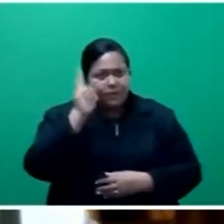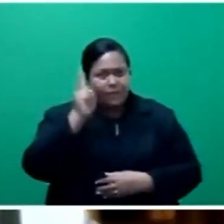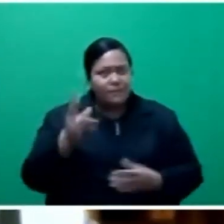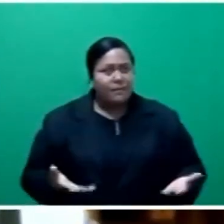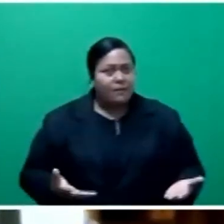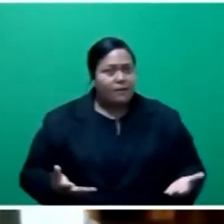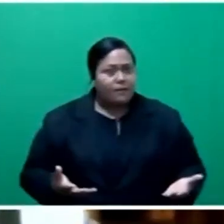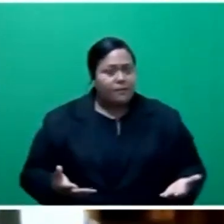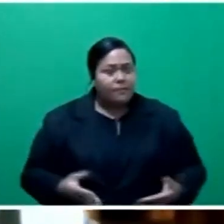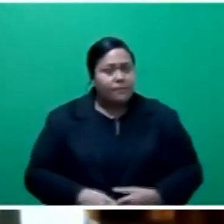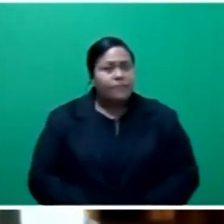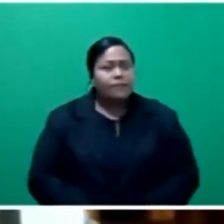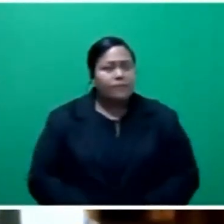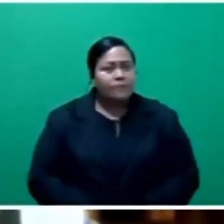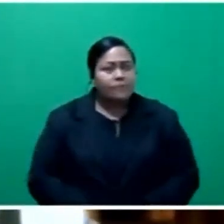Mr. Speaker, sir,